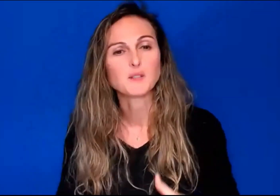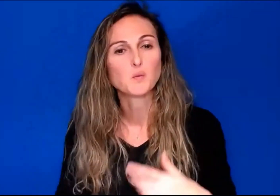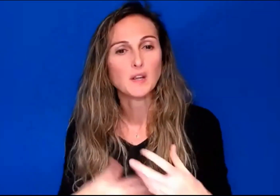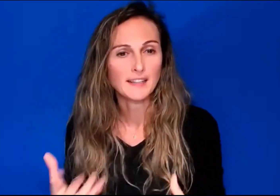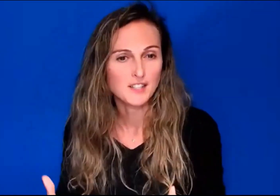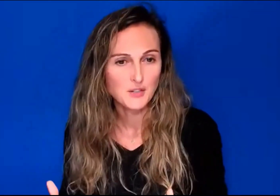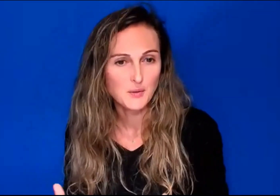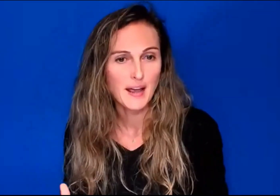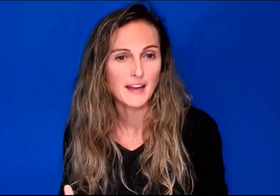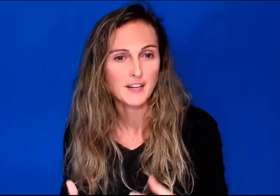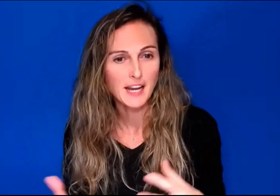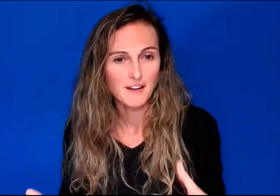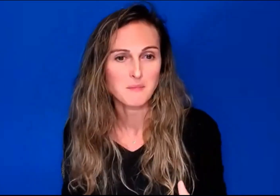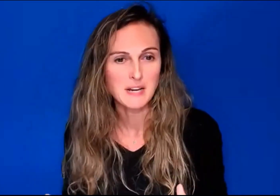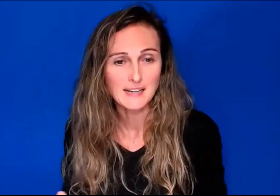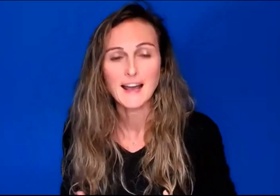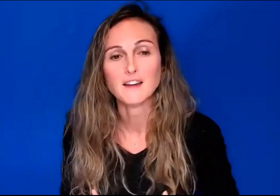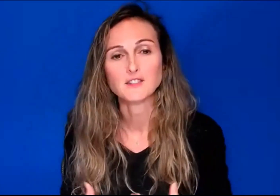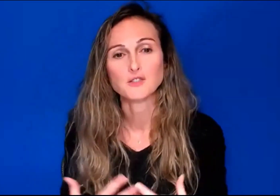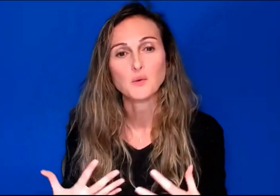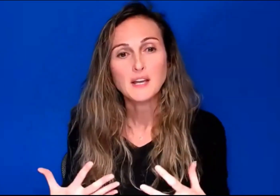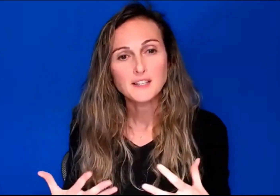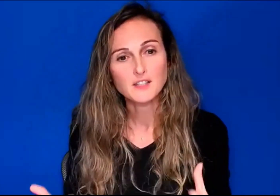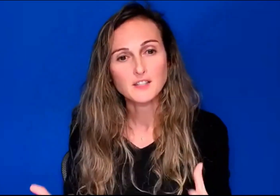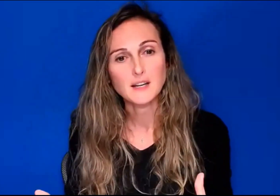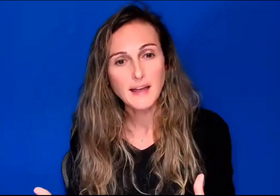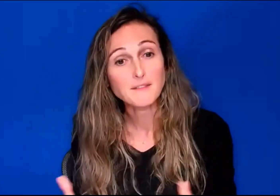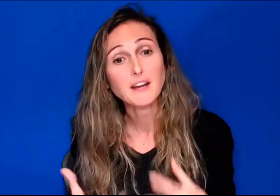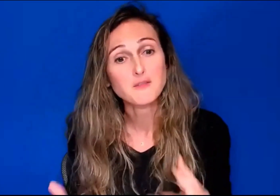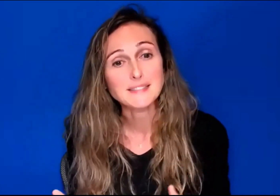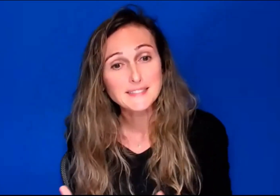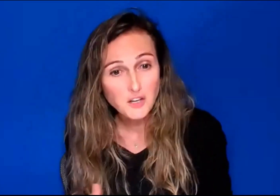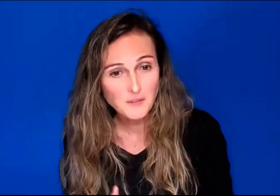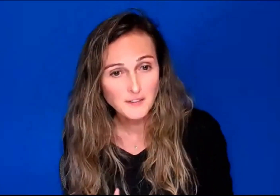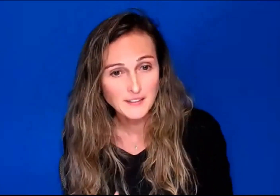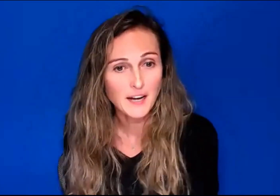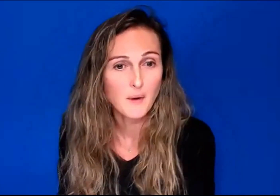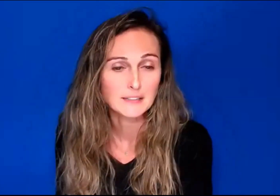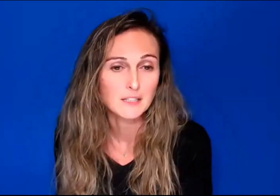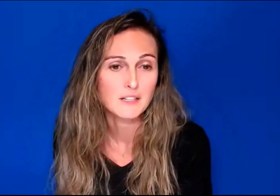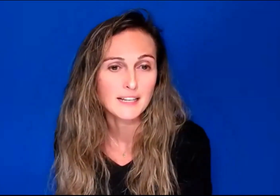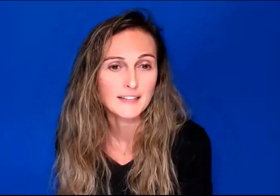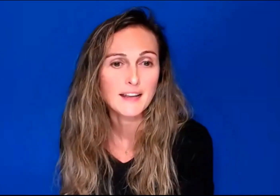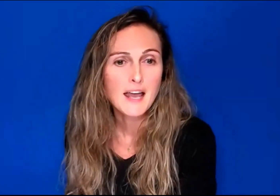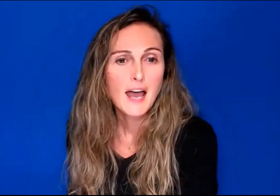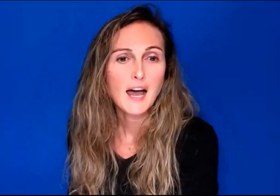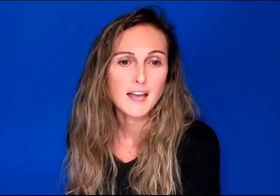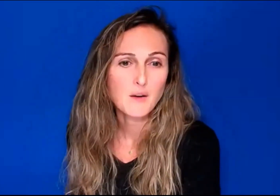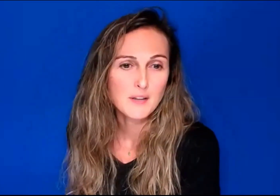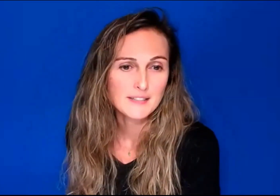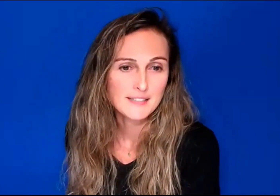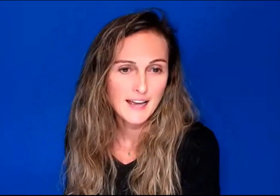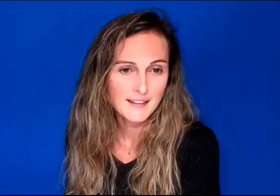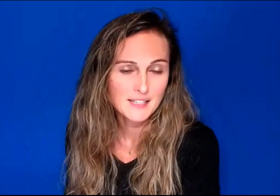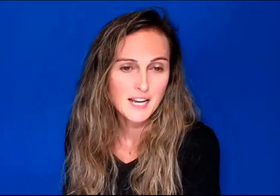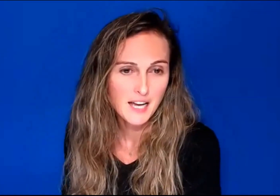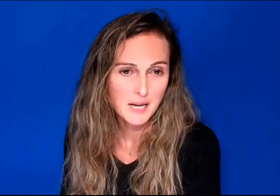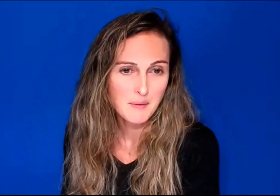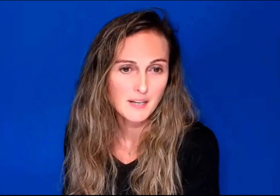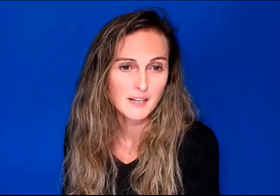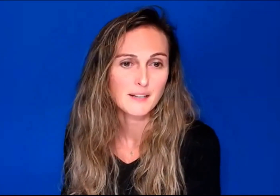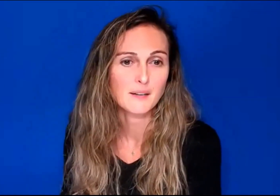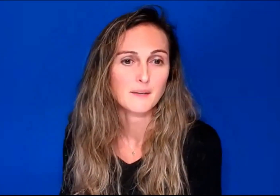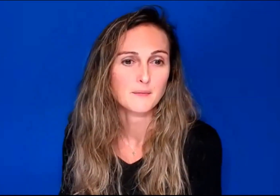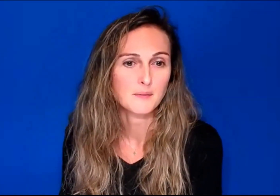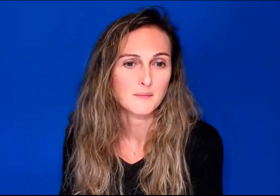accommodations and who was willing to advocate for me and how to advocate for myself as I went along. And I was at the